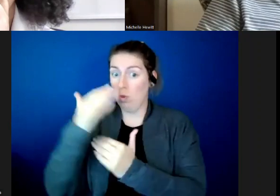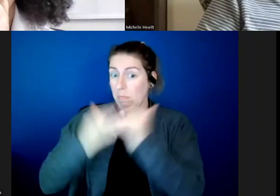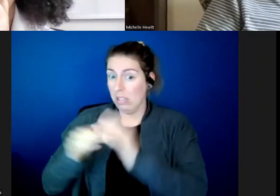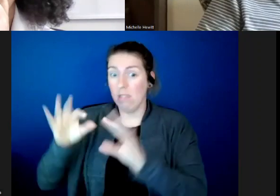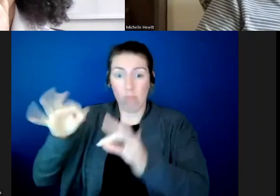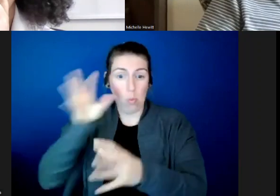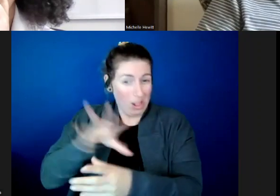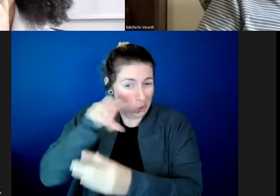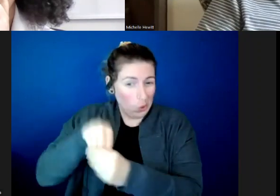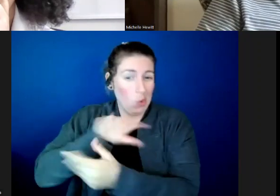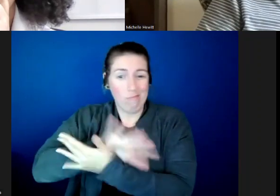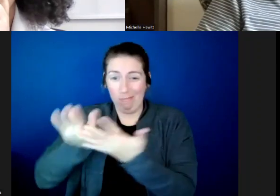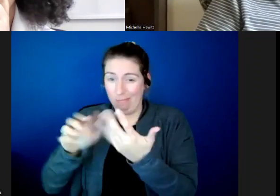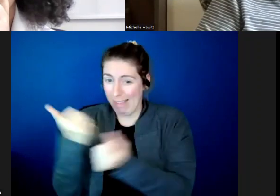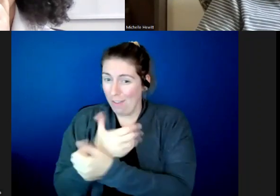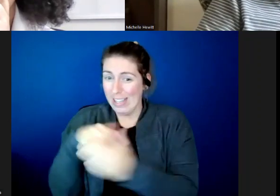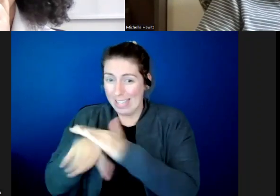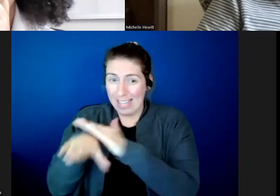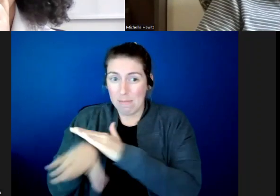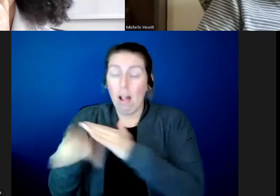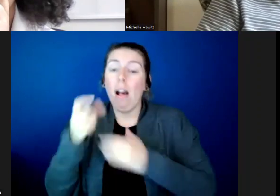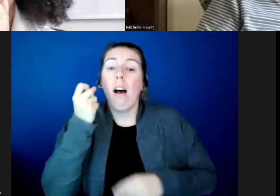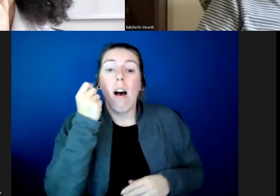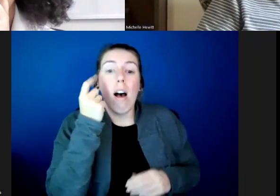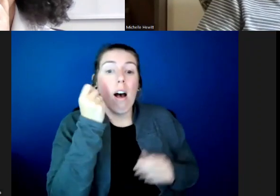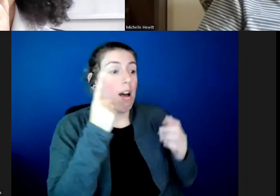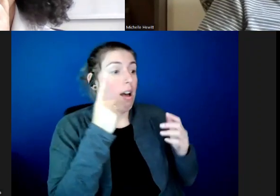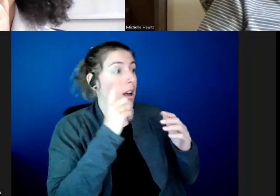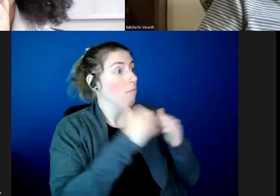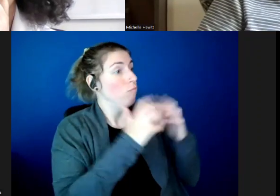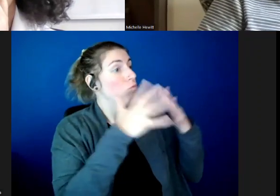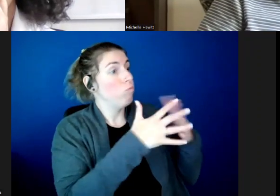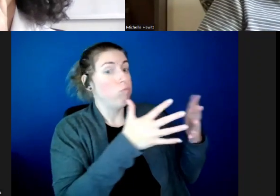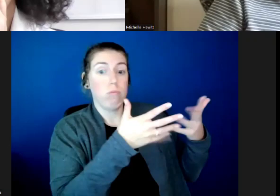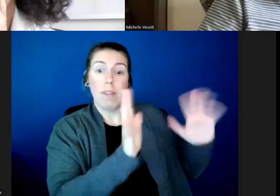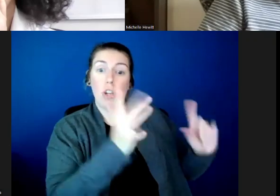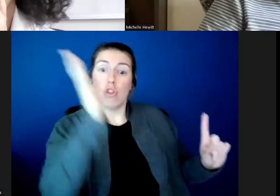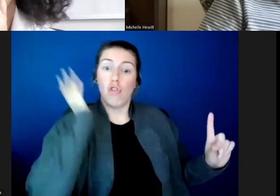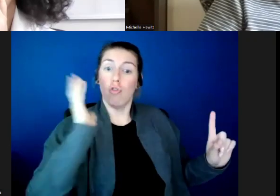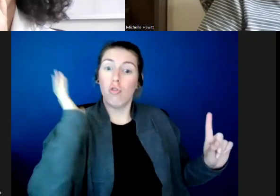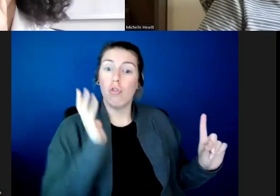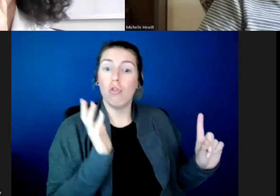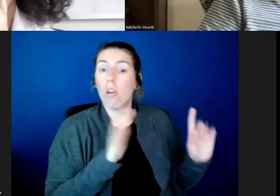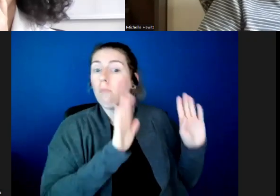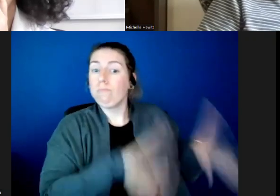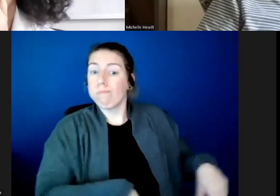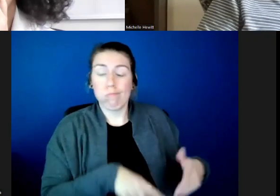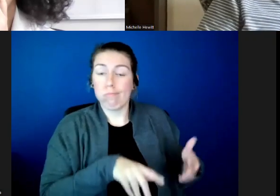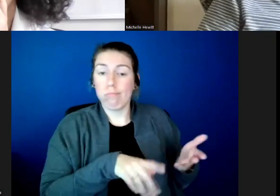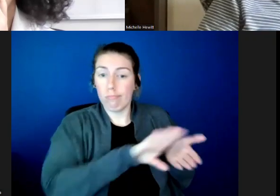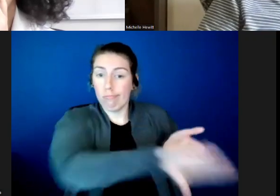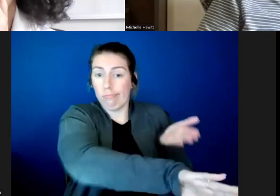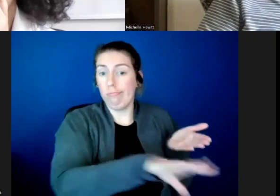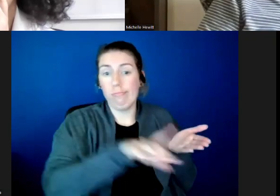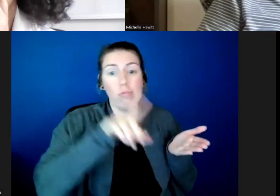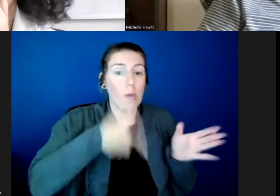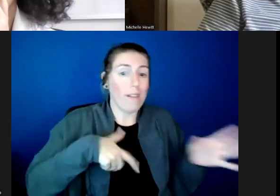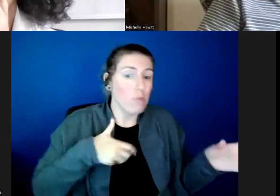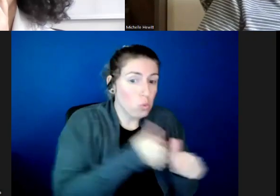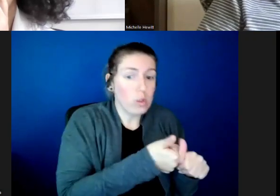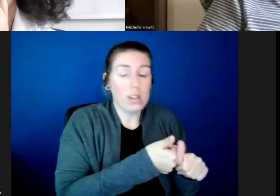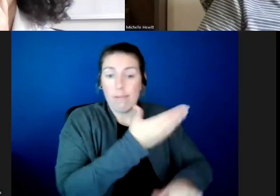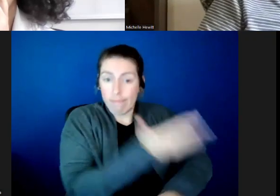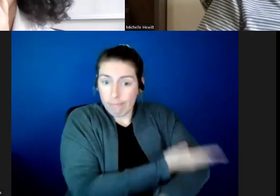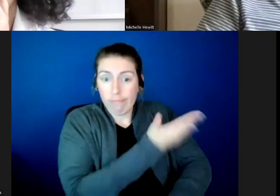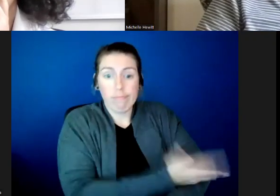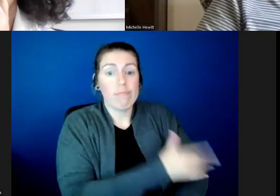a concern that everything that's already out there doesn't have to be retrofitted, because, you know, the new build